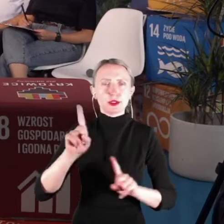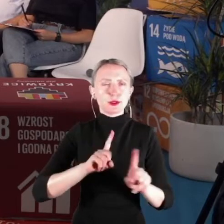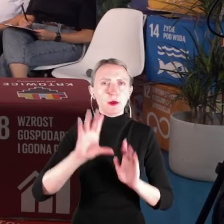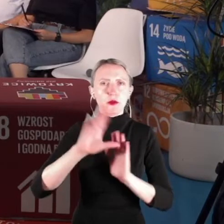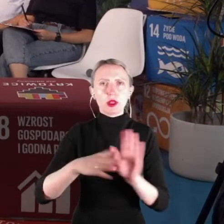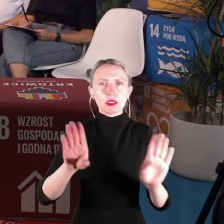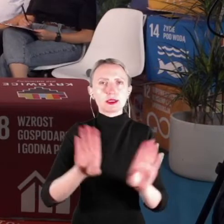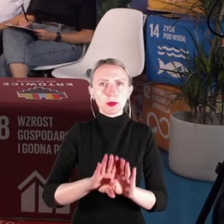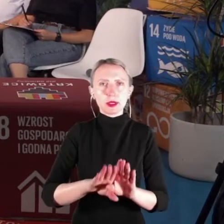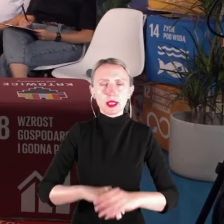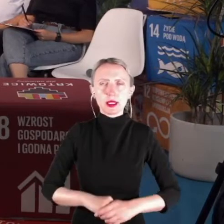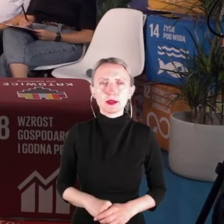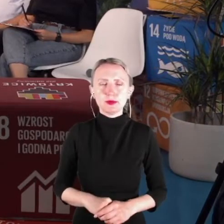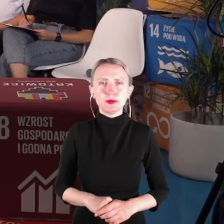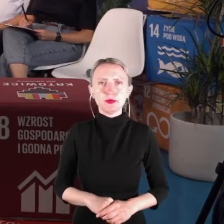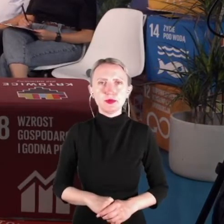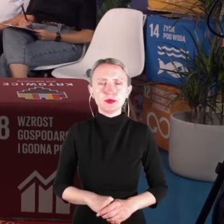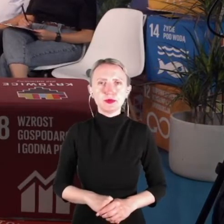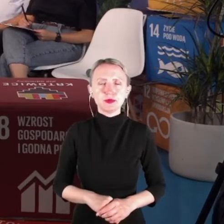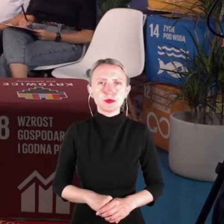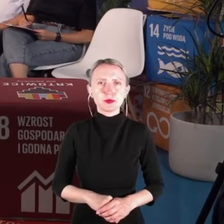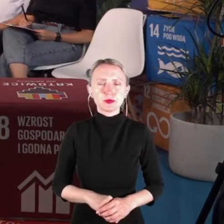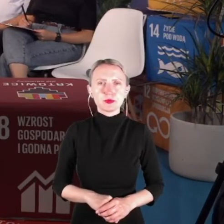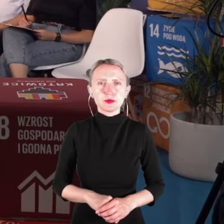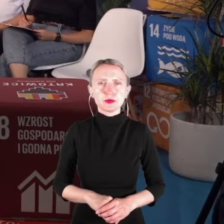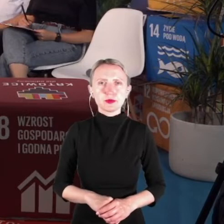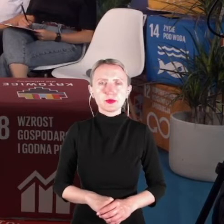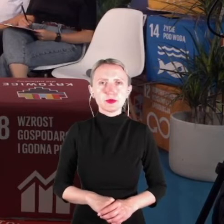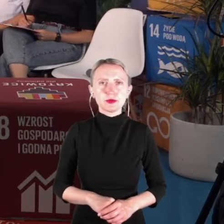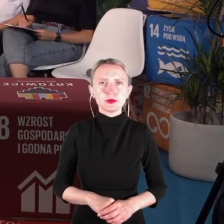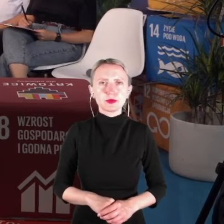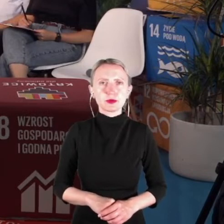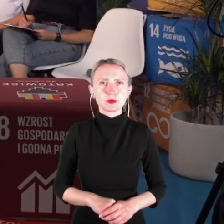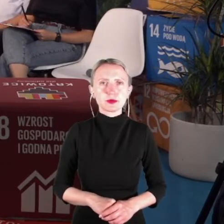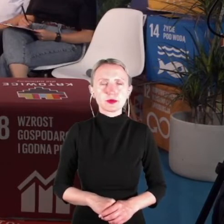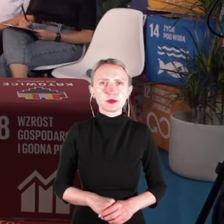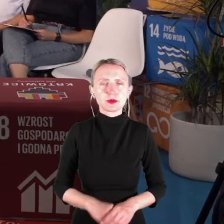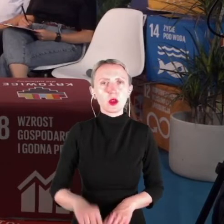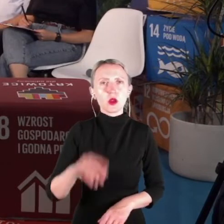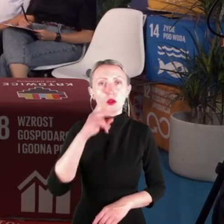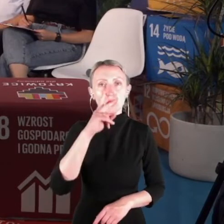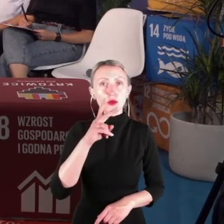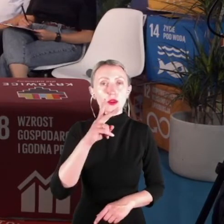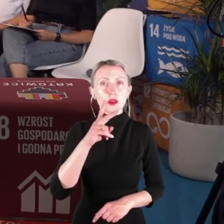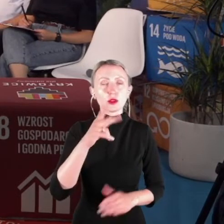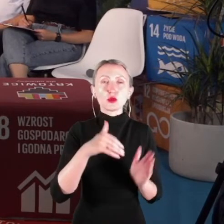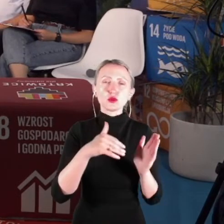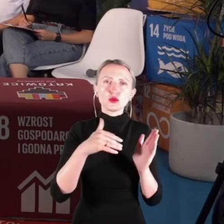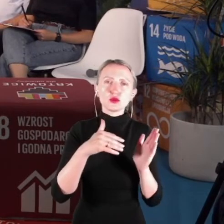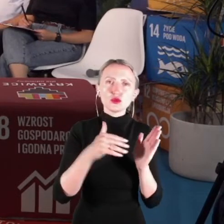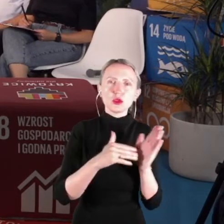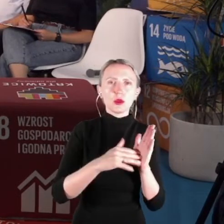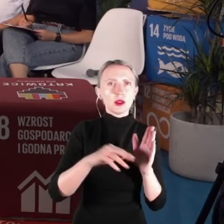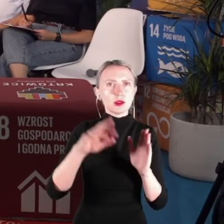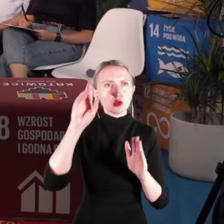the scale that needs, like kind of scholar framework or scholar context that we need to understand, like the sociality